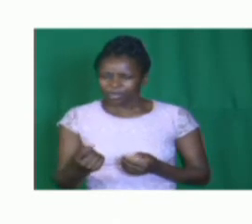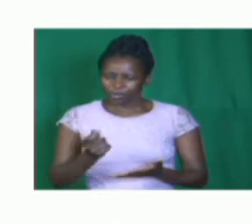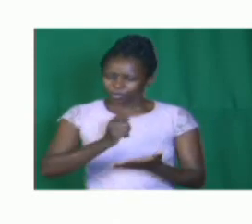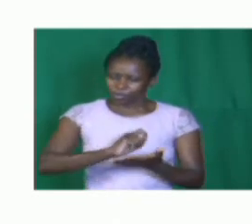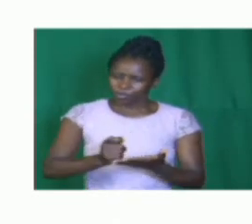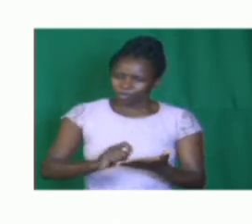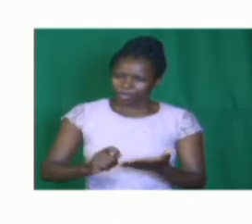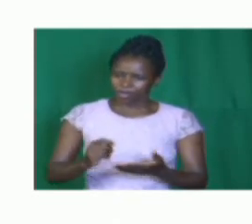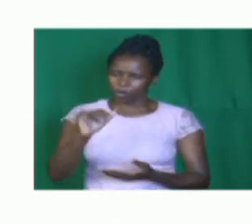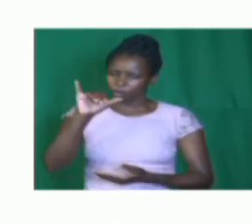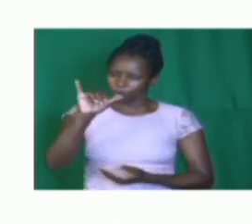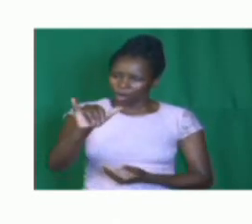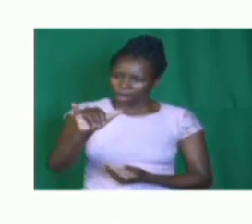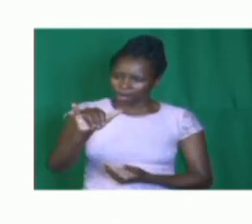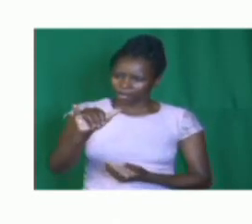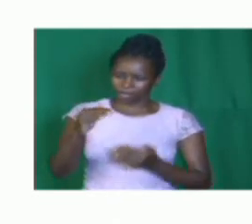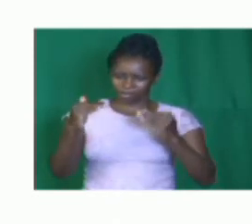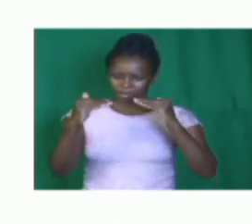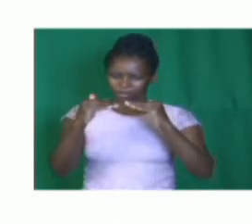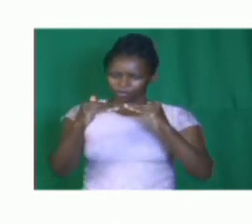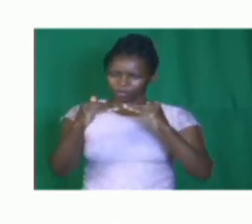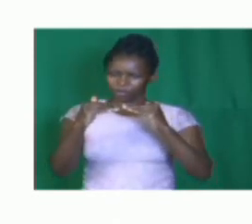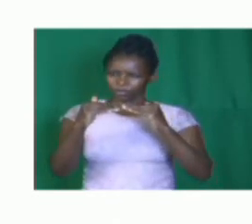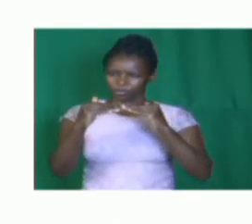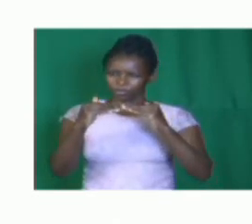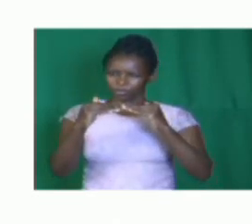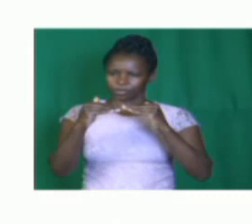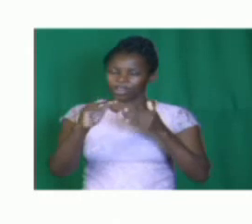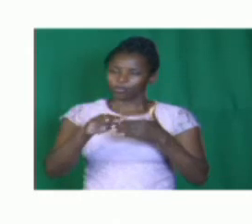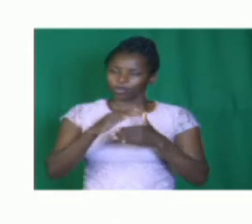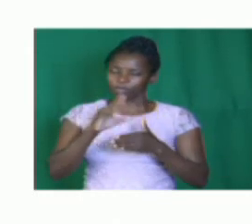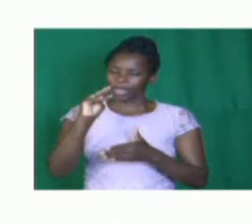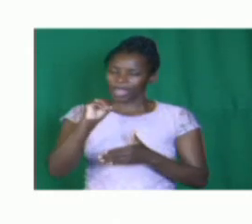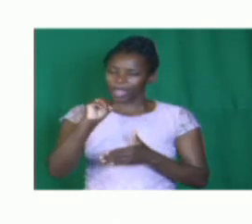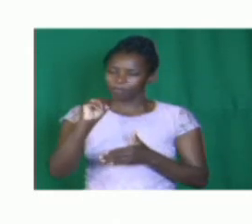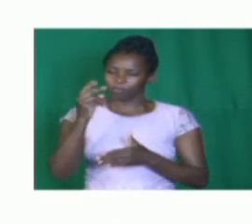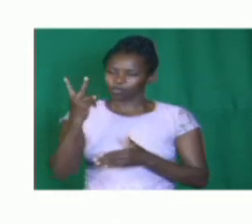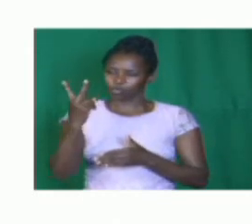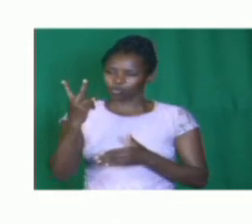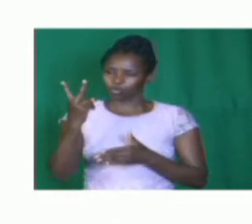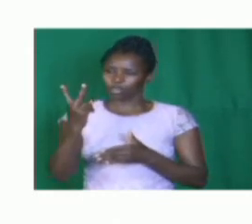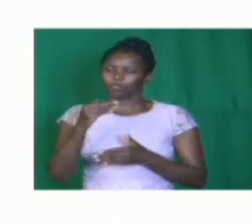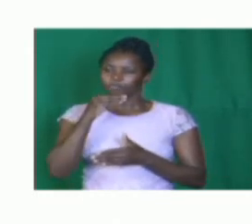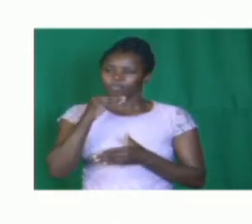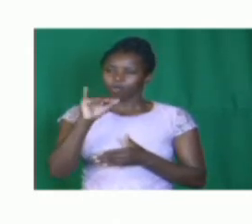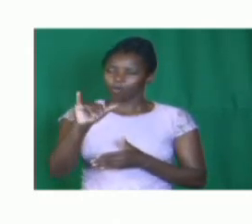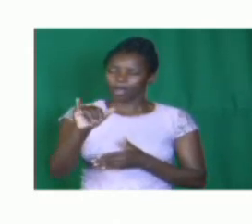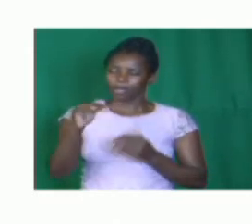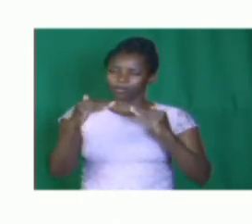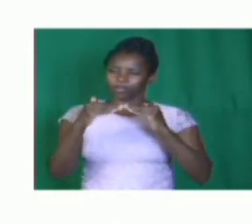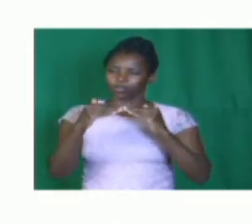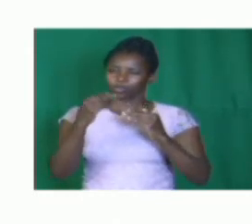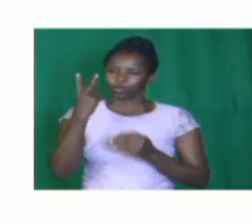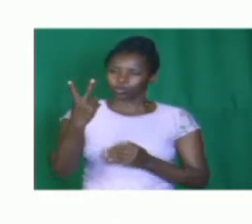write y is equal to, because m is 2, mx is 2x, and then we